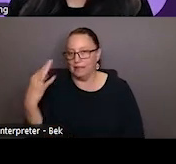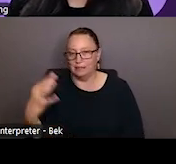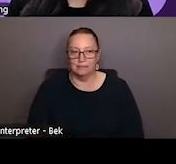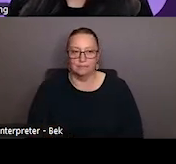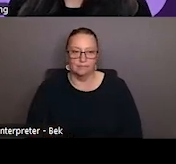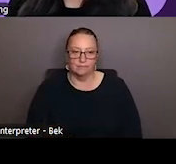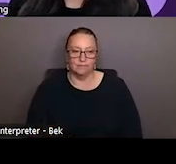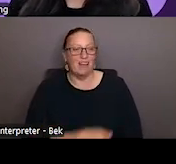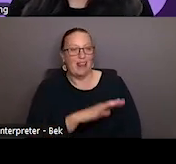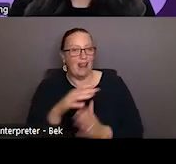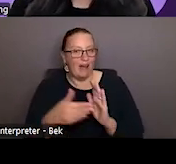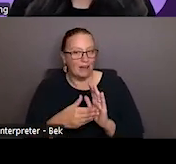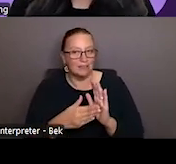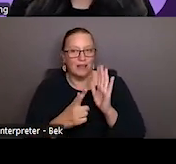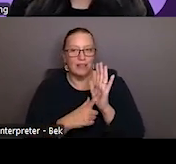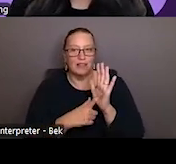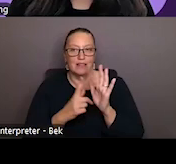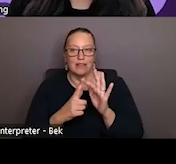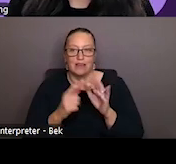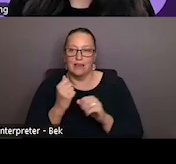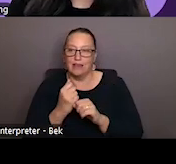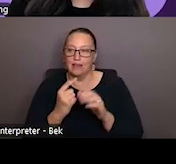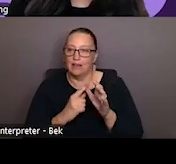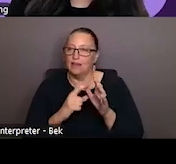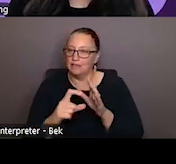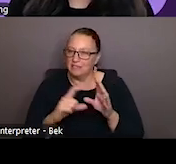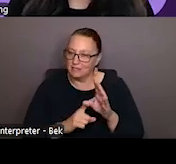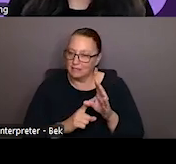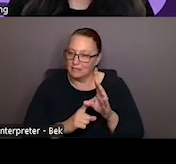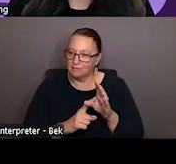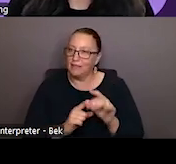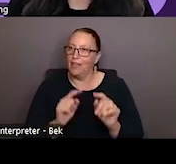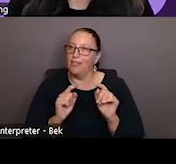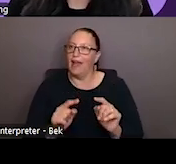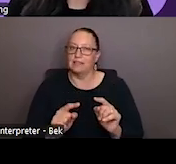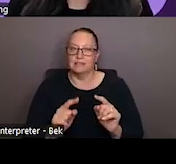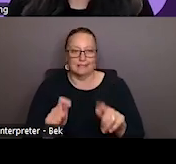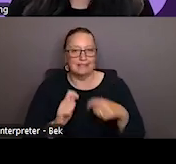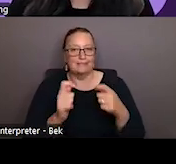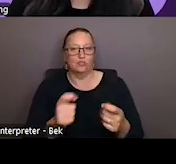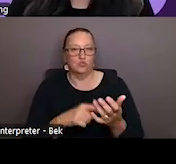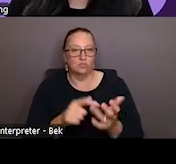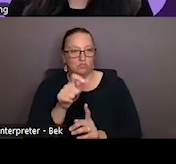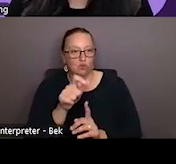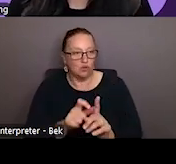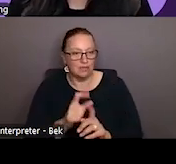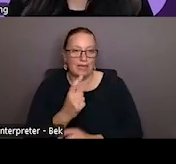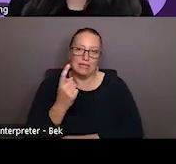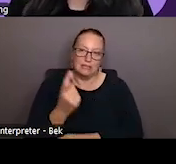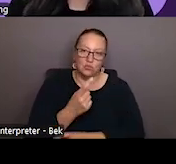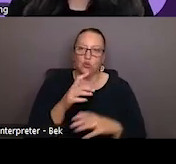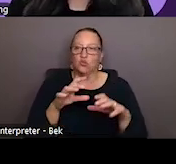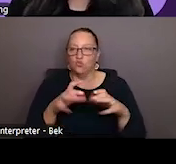And the last category is Legacy. Legacy category is awarded to an individual, group, collective, or